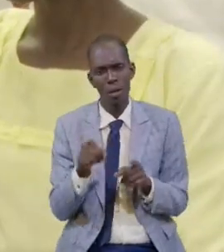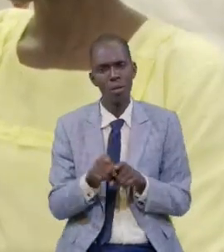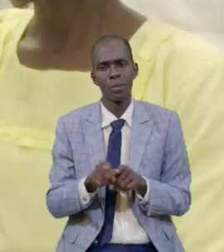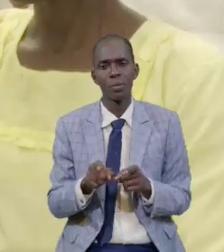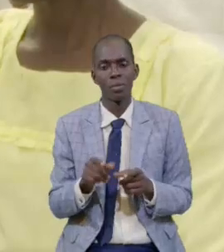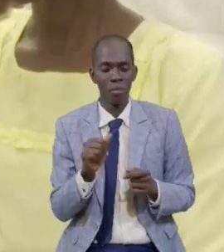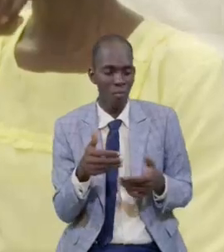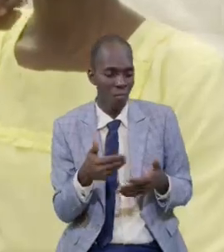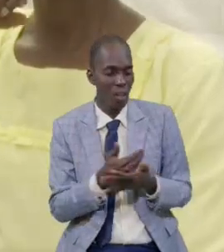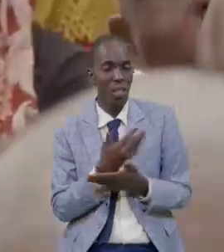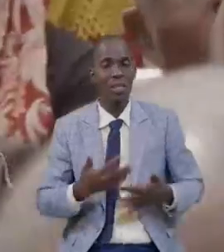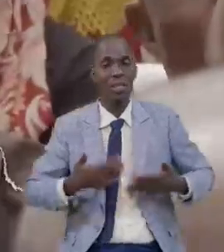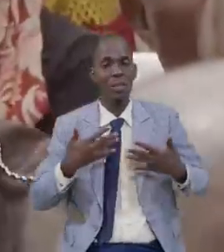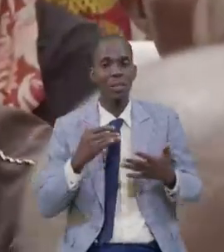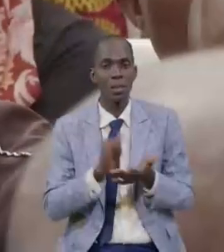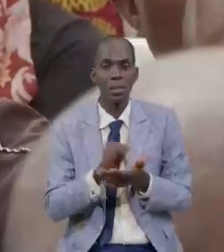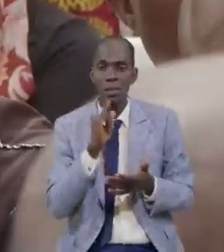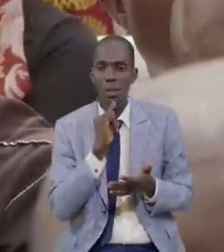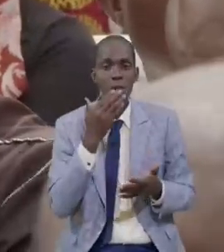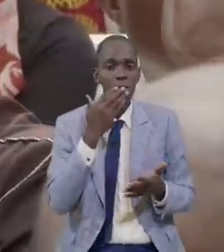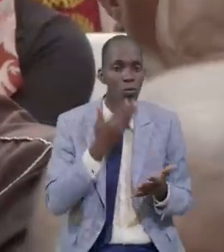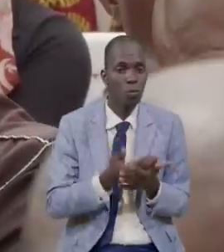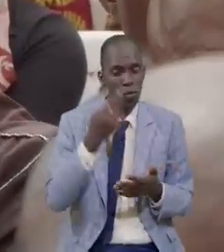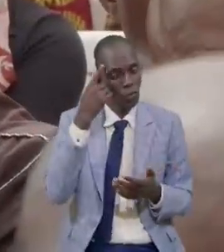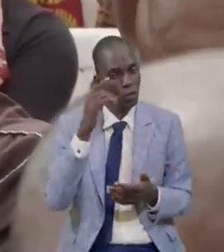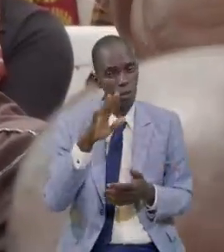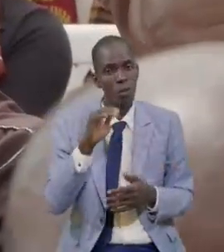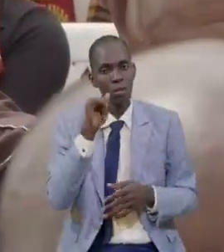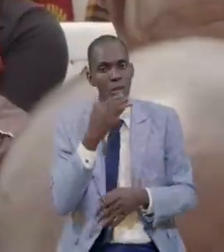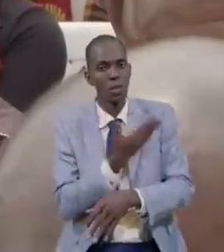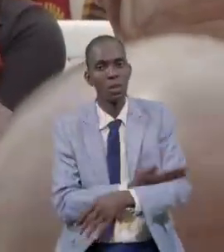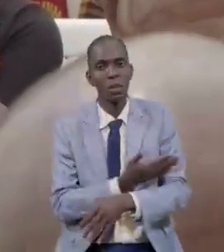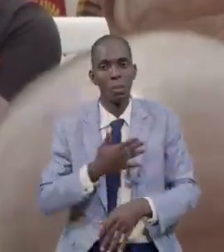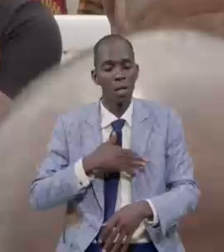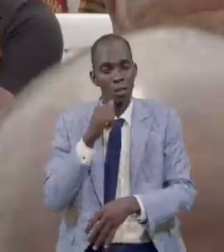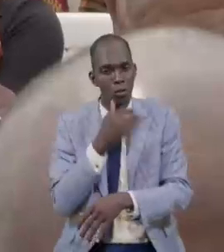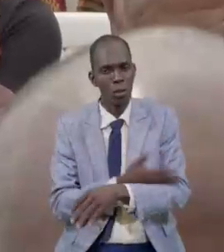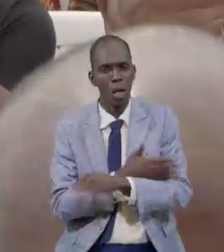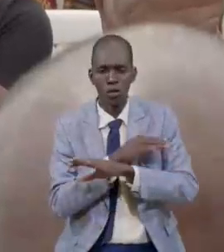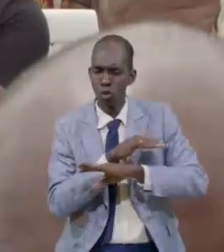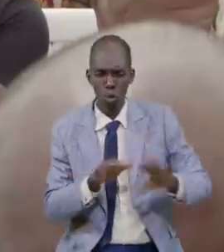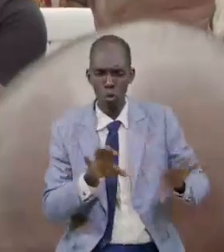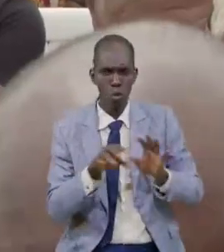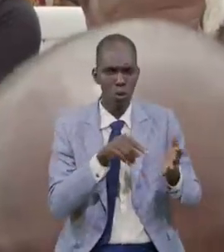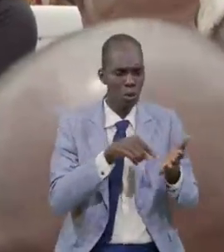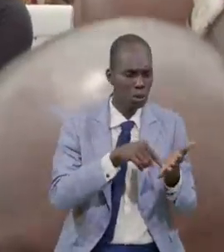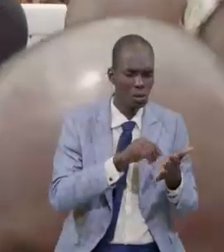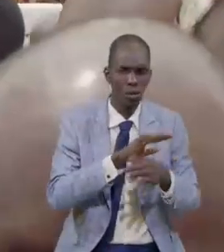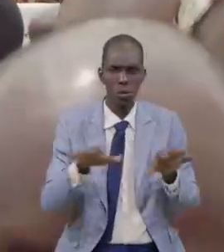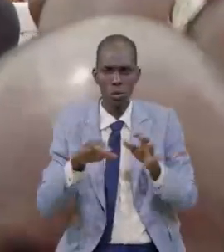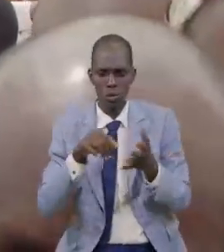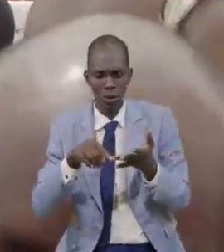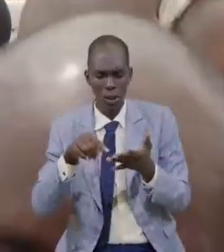is good for your daughter. My daughter, don't do this, don't do this, don't do that.